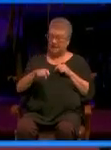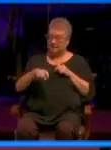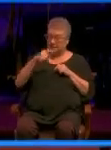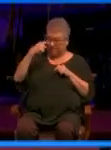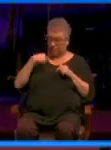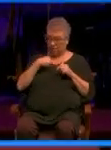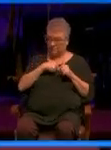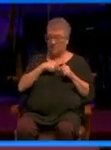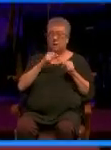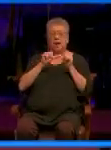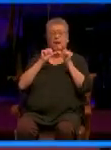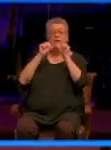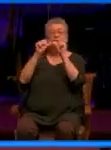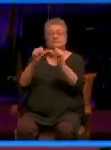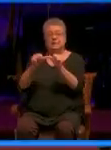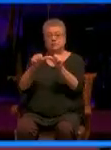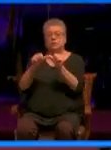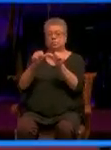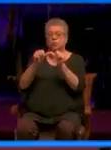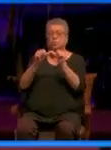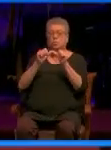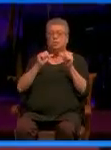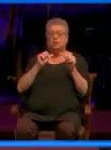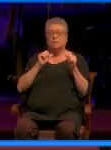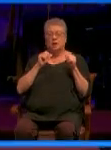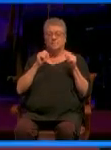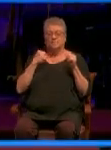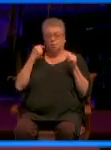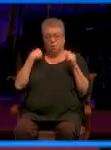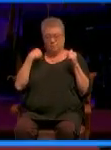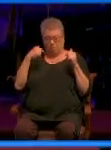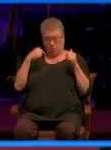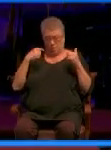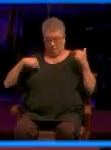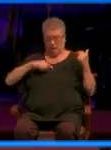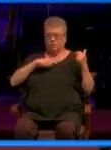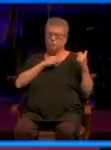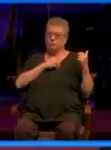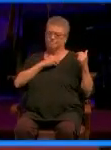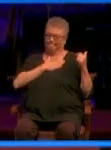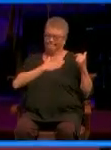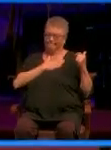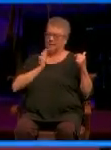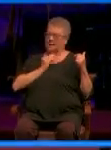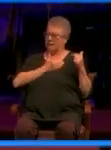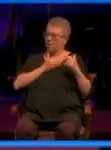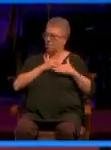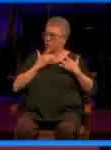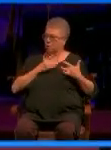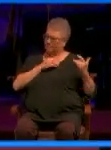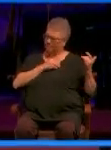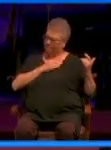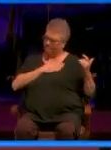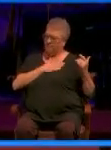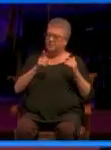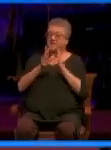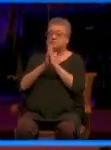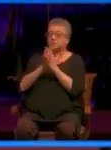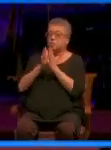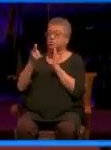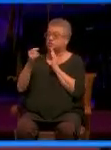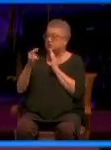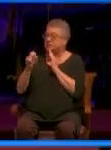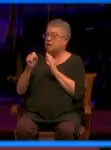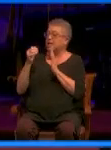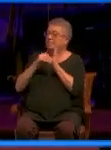must continue to drill this into our hearts and minds. We are reading the book of Genesis, which is a book that is